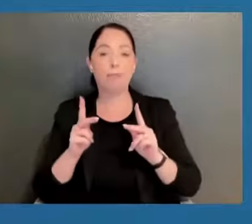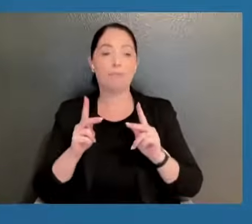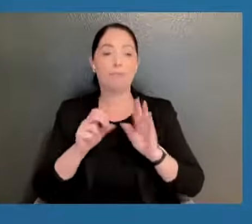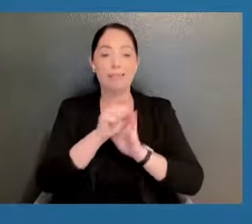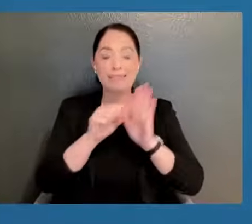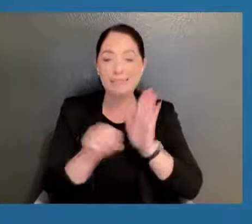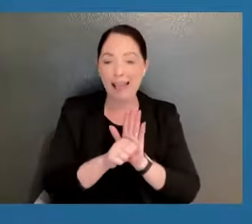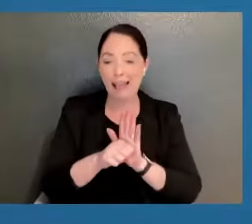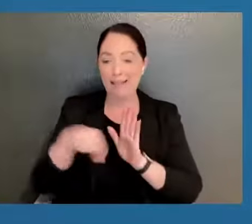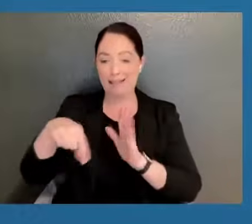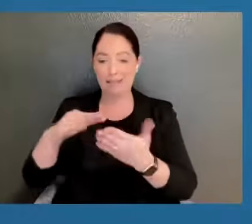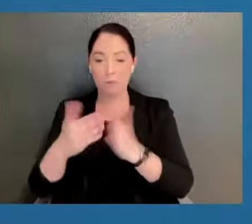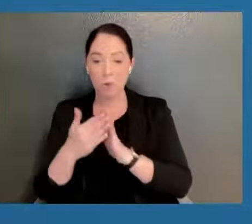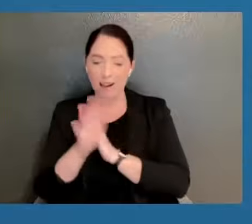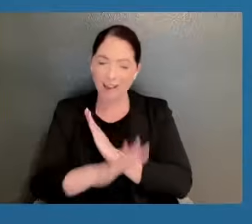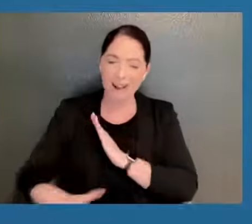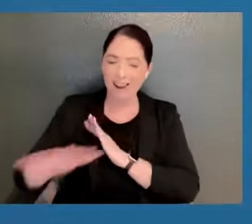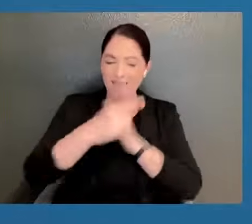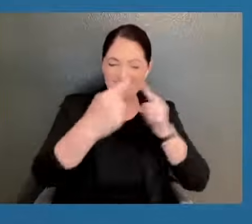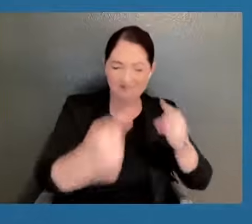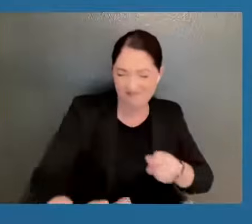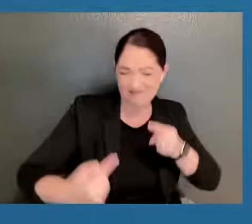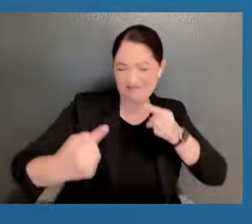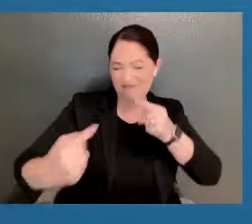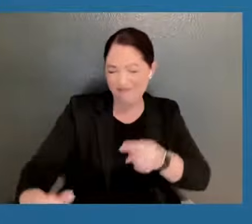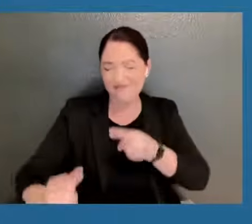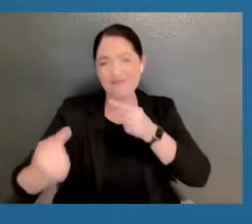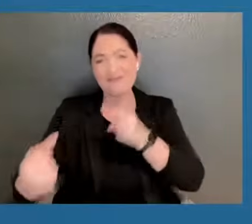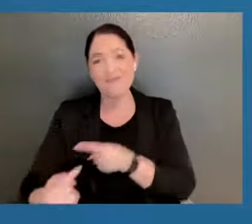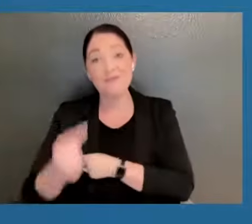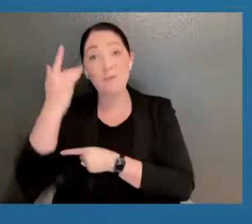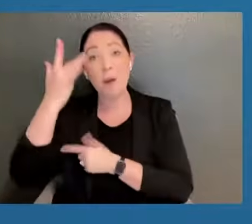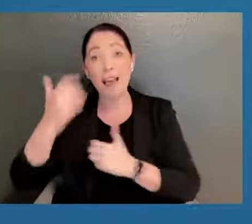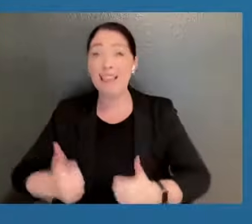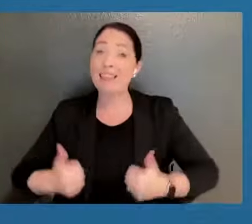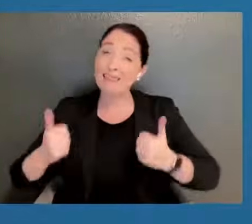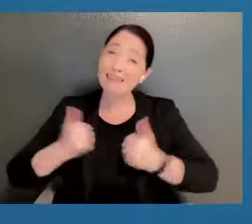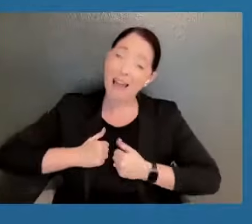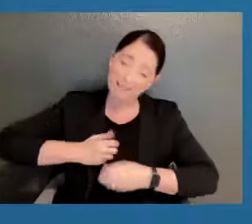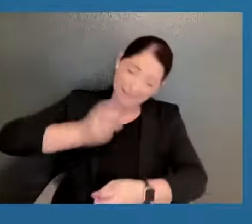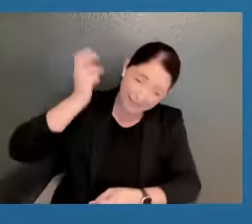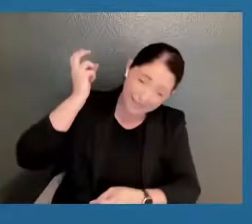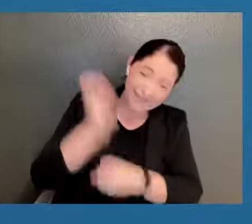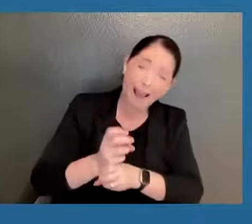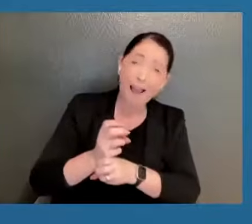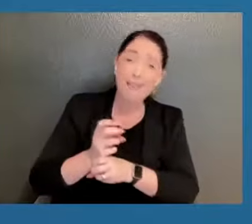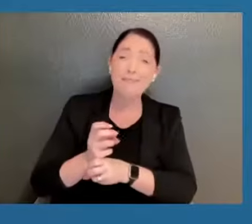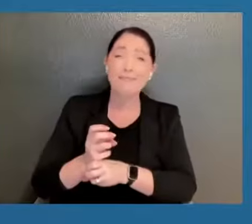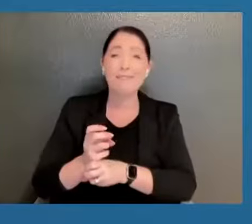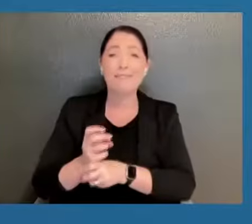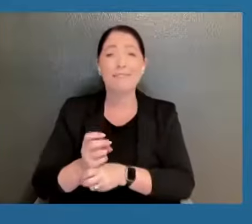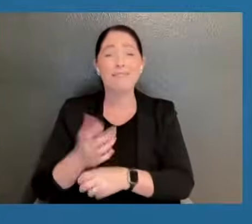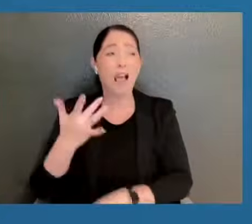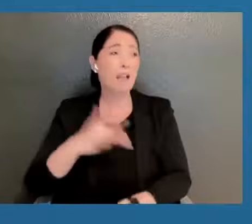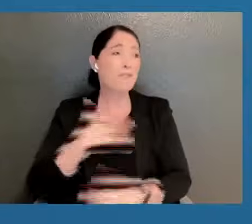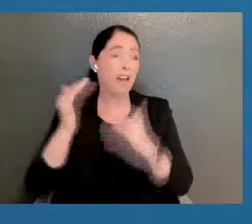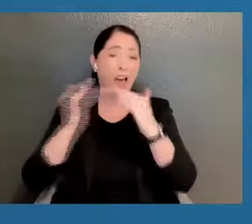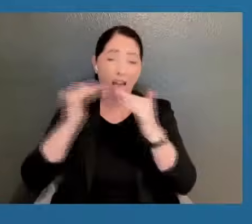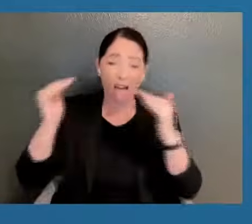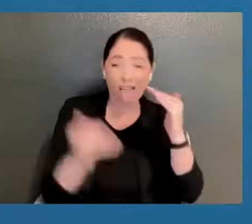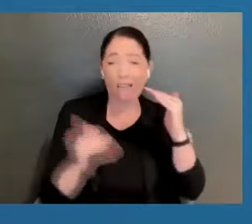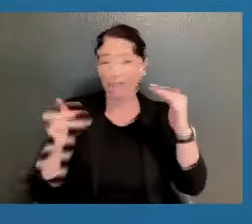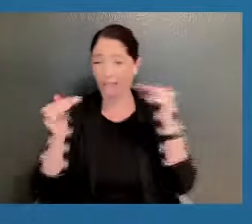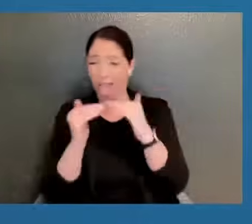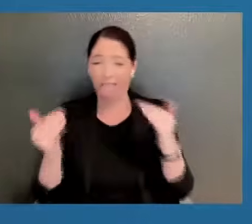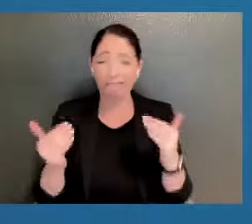struggling. Life's been hard. Sometimes it feels unfair. And raising a family here in Western